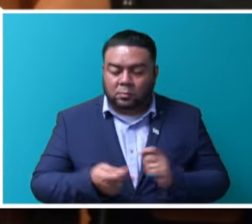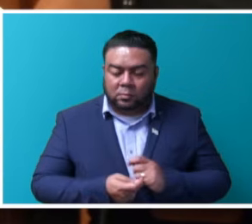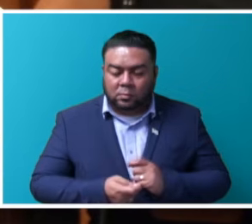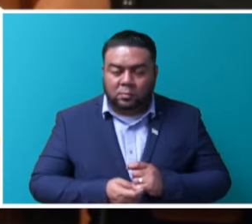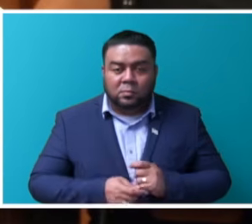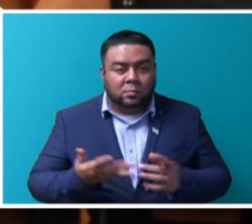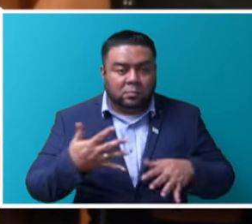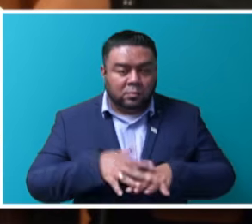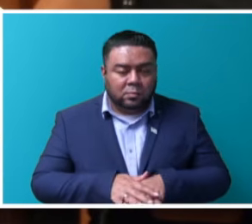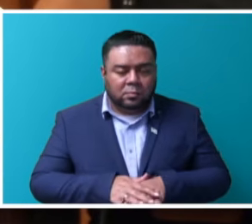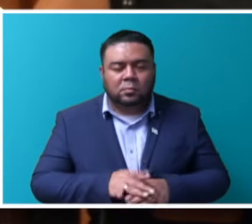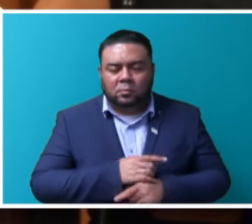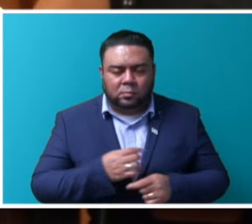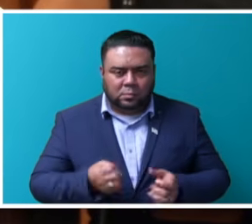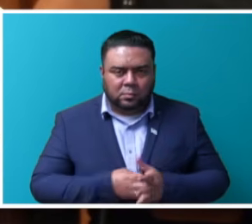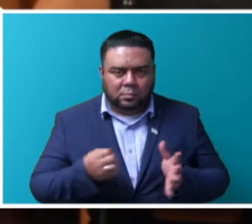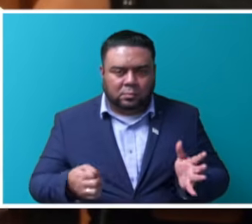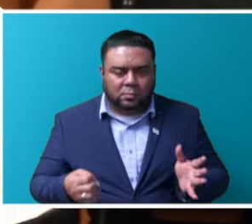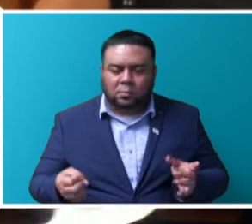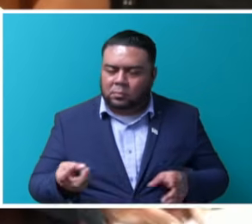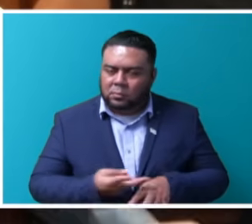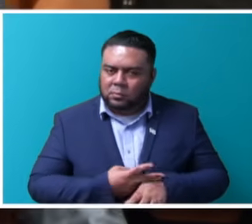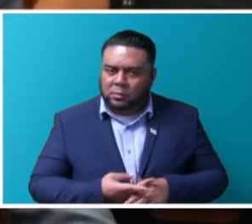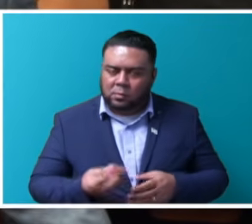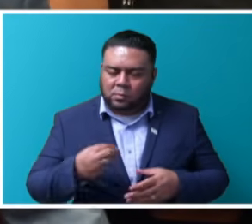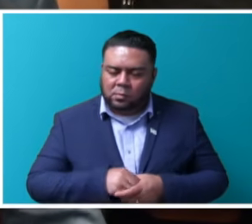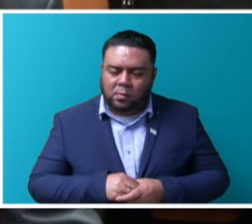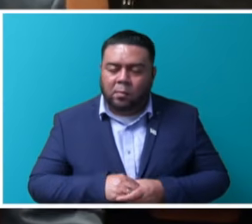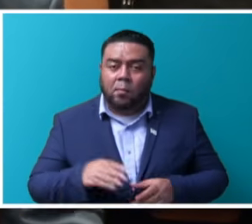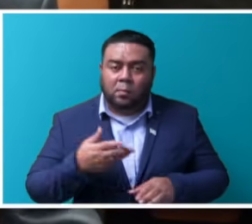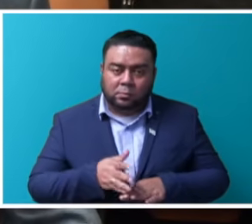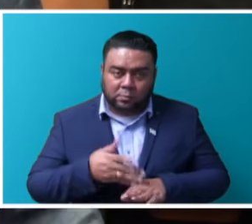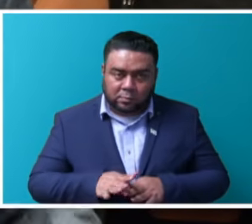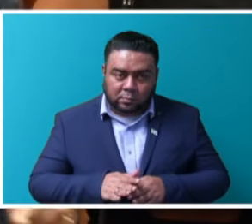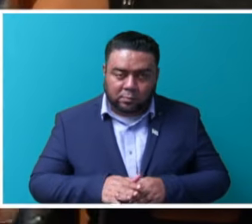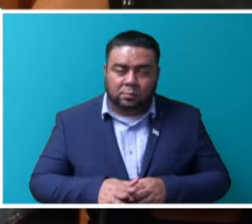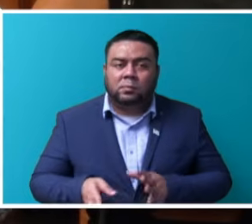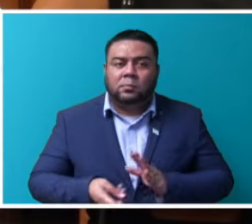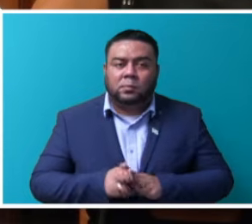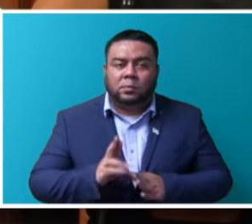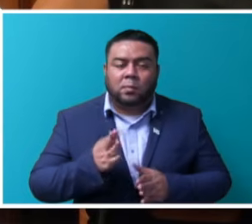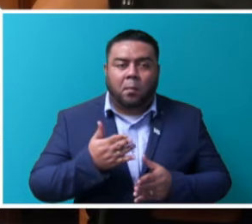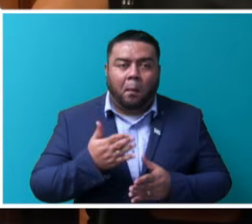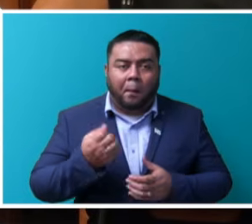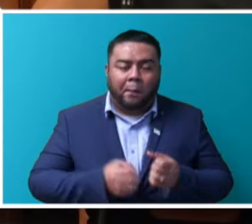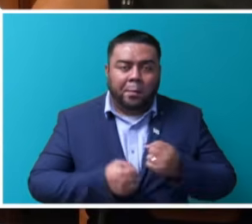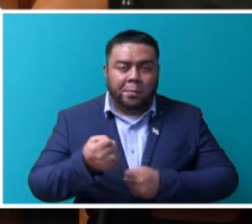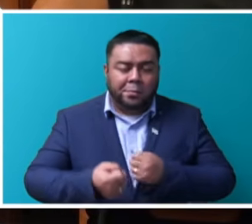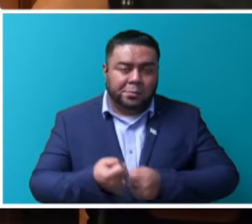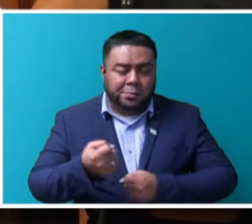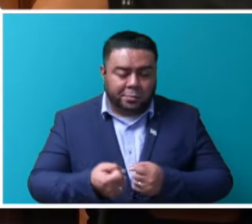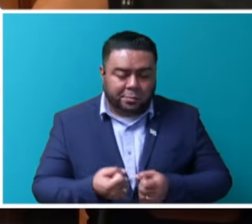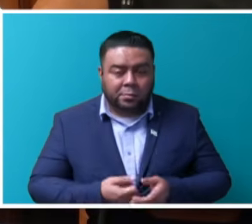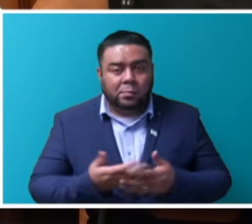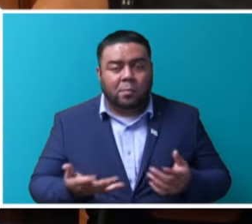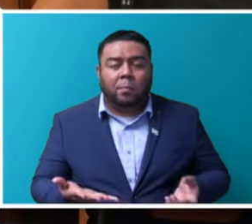climate transition, we are expanding tax relief for green investments. Income derived from new renewable energy and cogeneration projects will now be